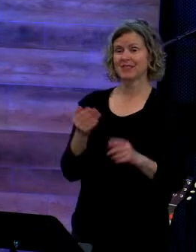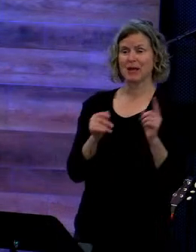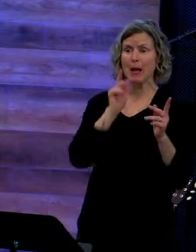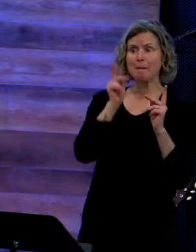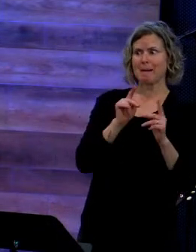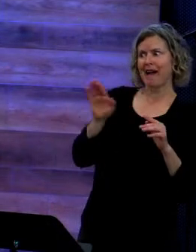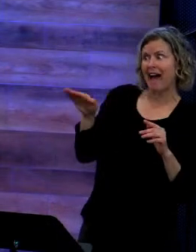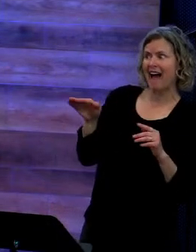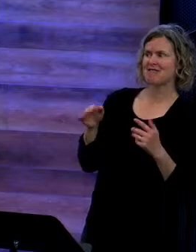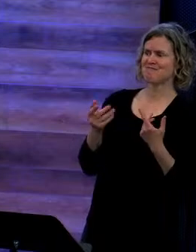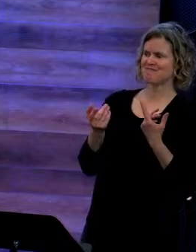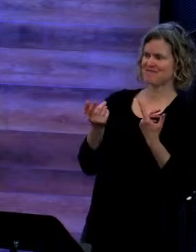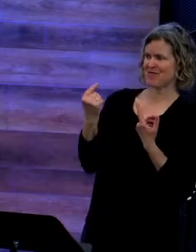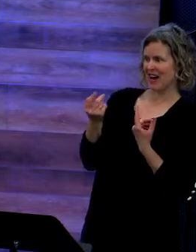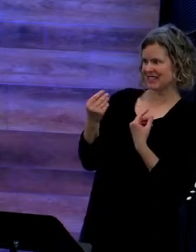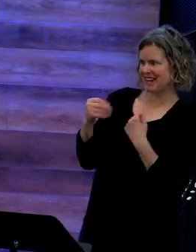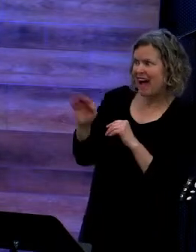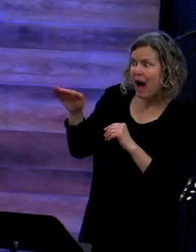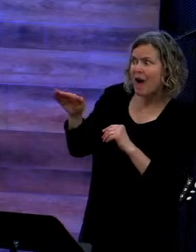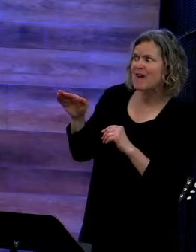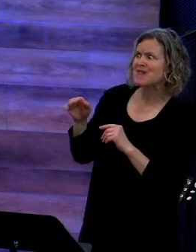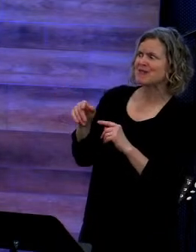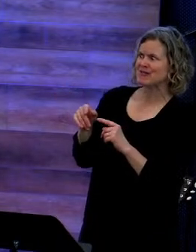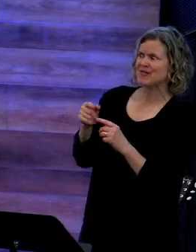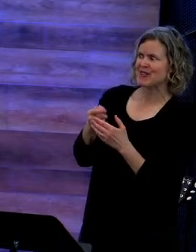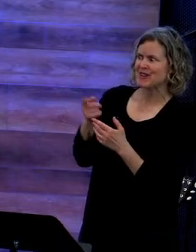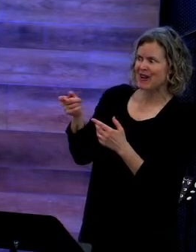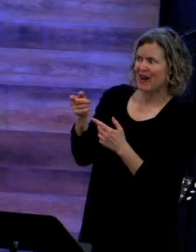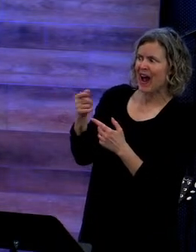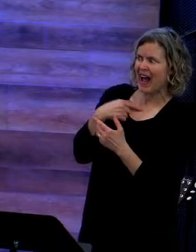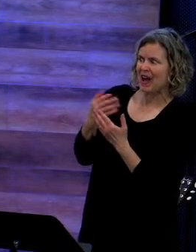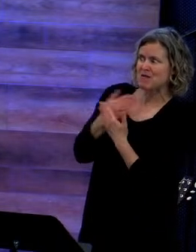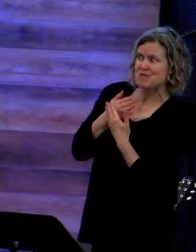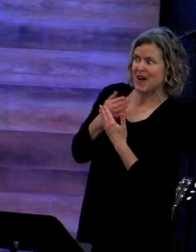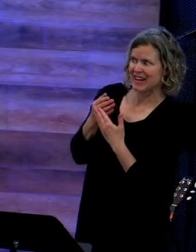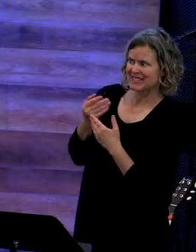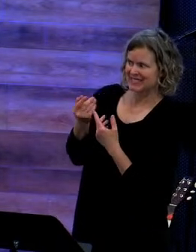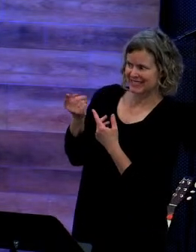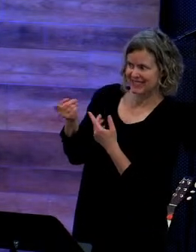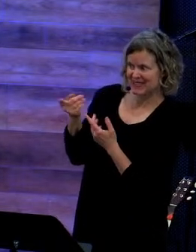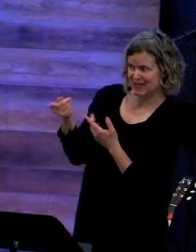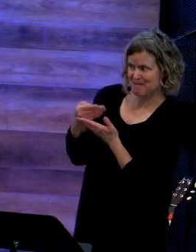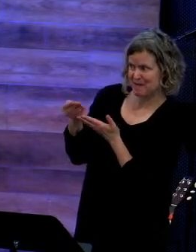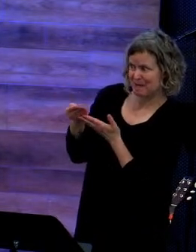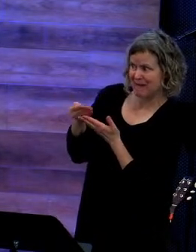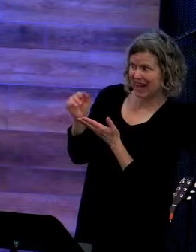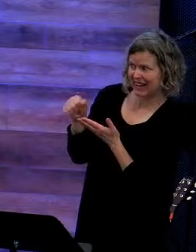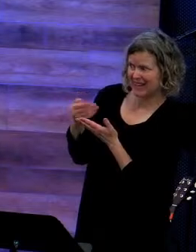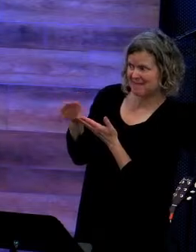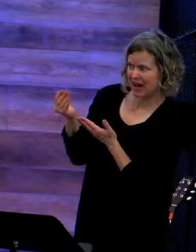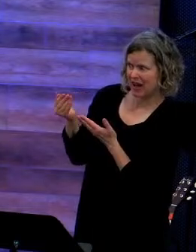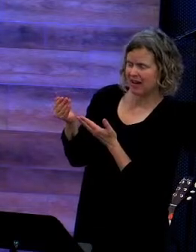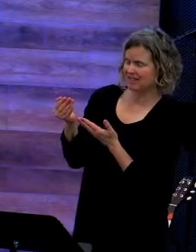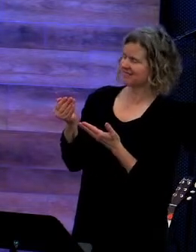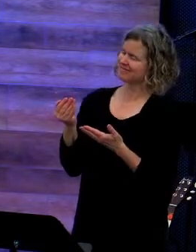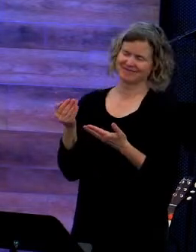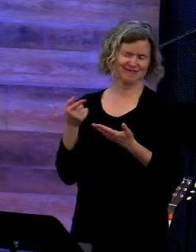The cabin on the lake, it won't give you rest. He has already bought it for